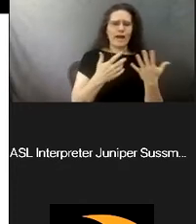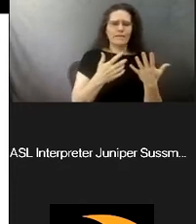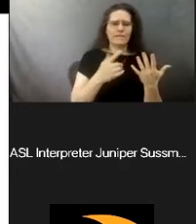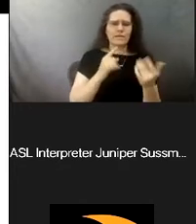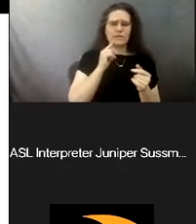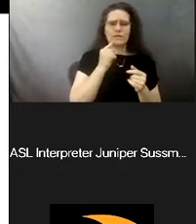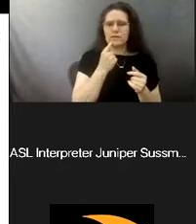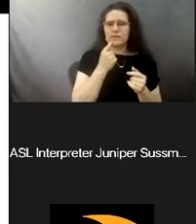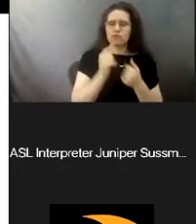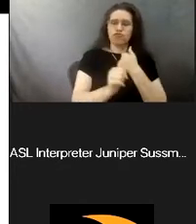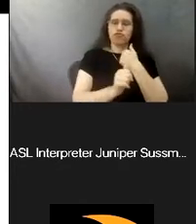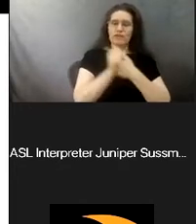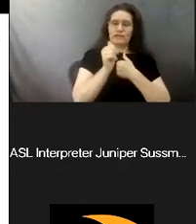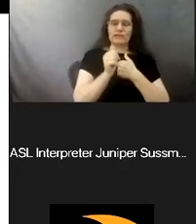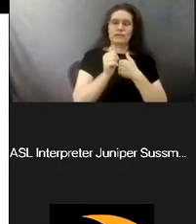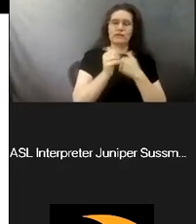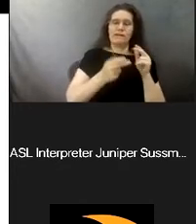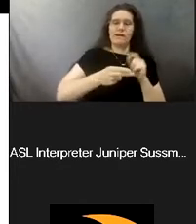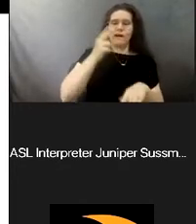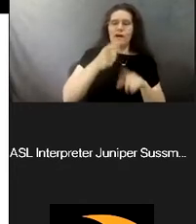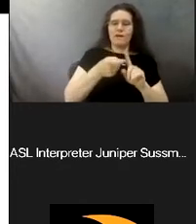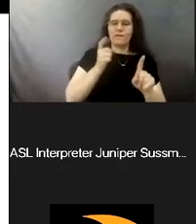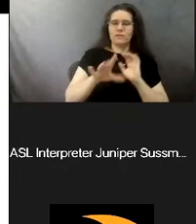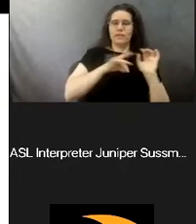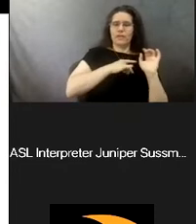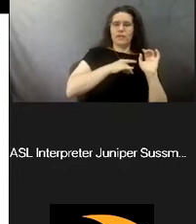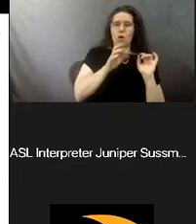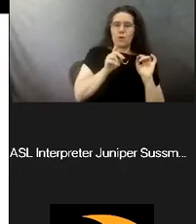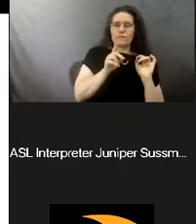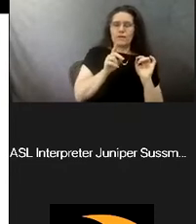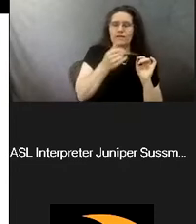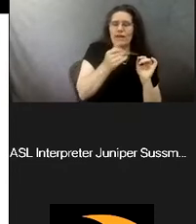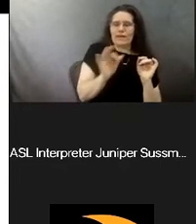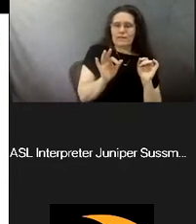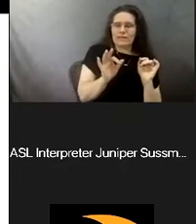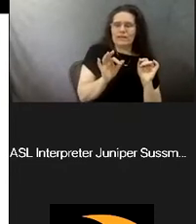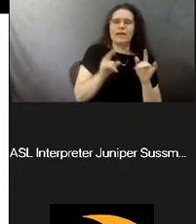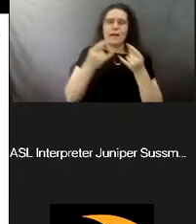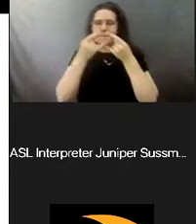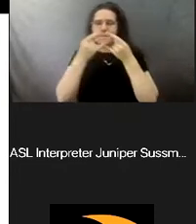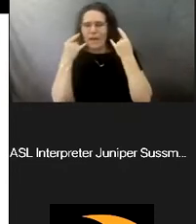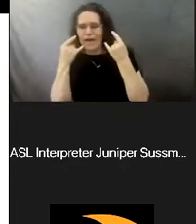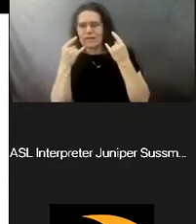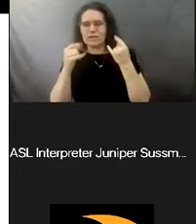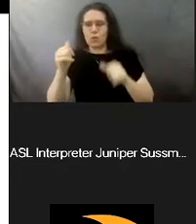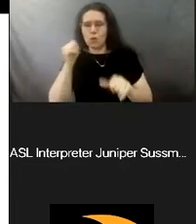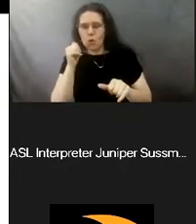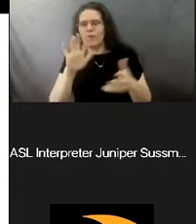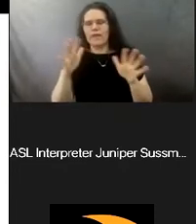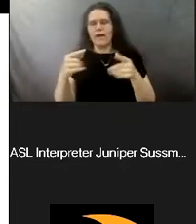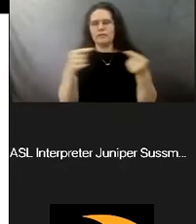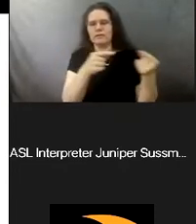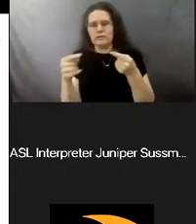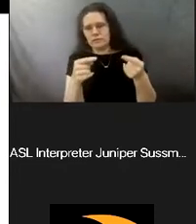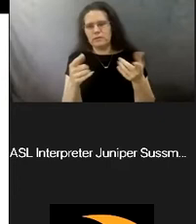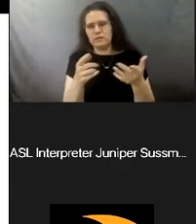from a COVID-19 infection. And then patients transitioning to college without the same school or family support to manage their